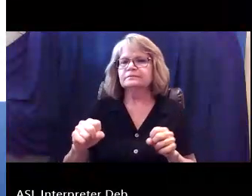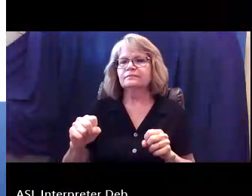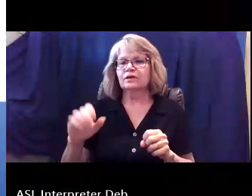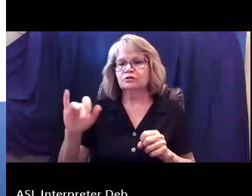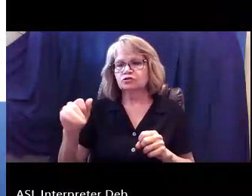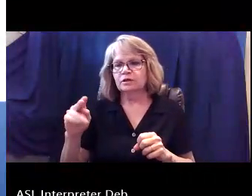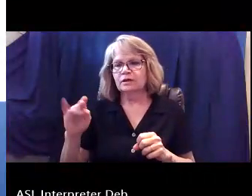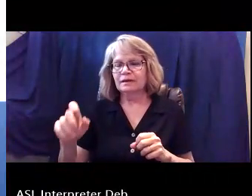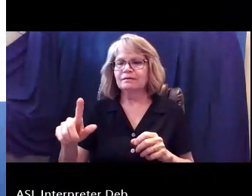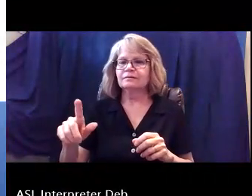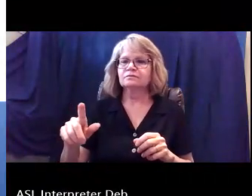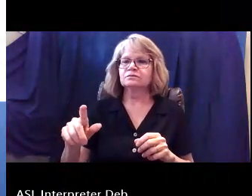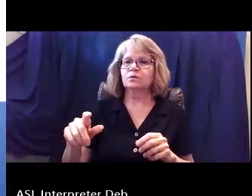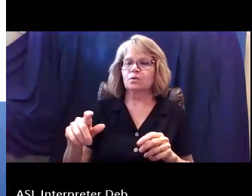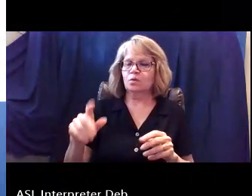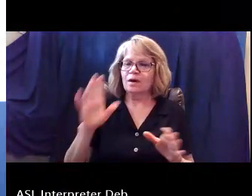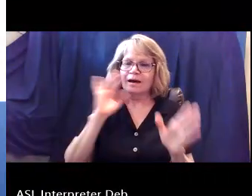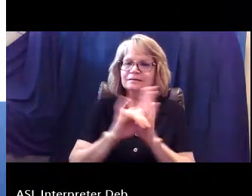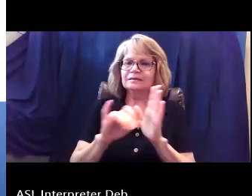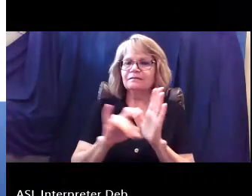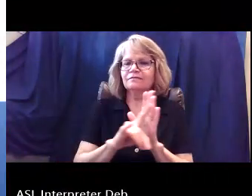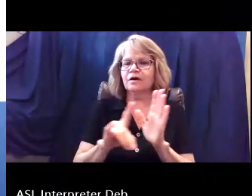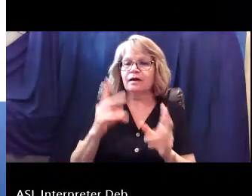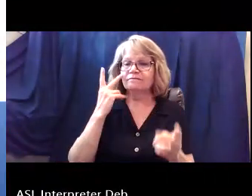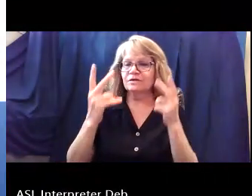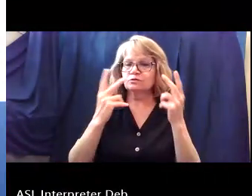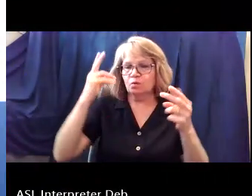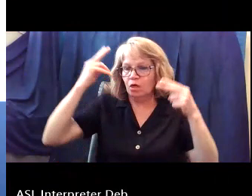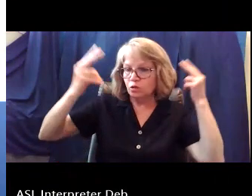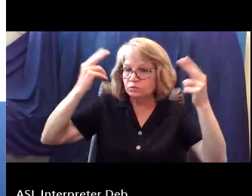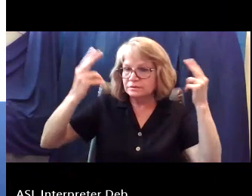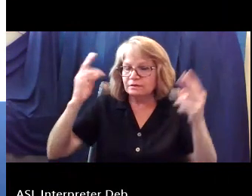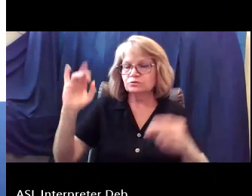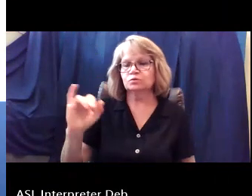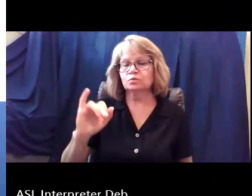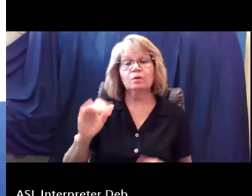identifying visual hallucinations. Excellent, thank you for those examples.